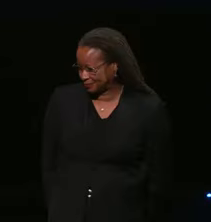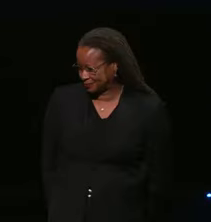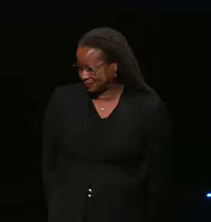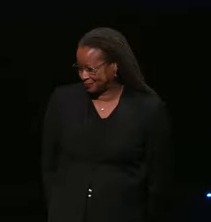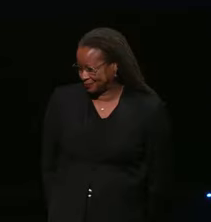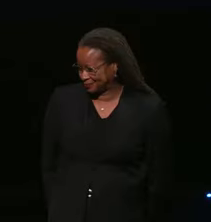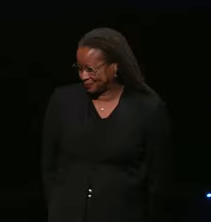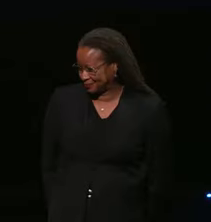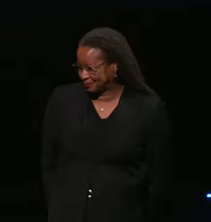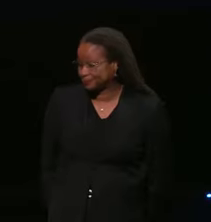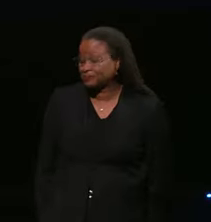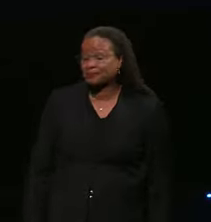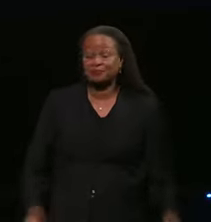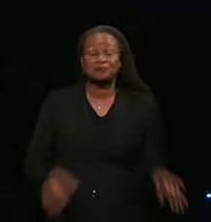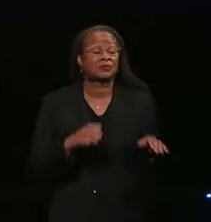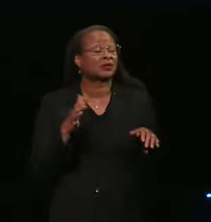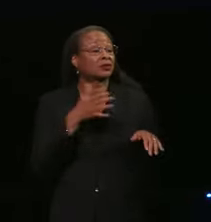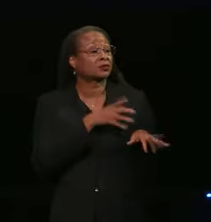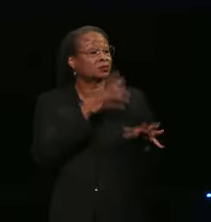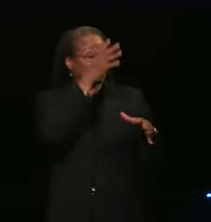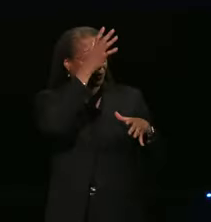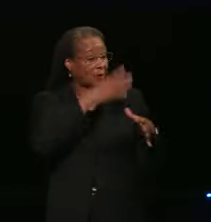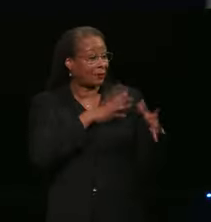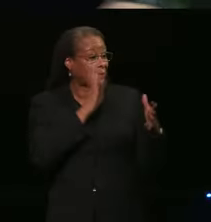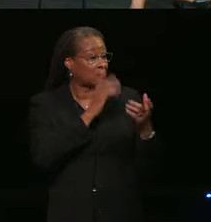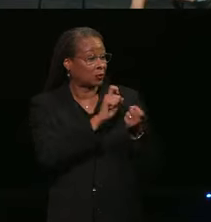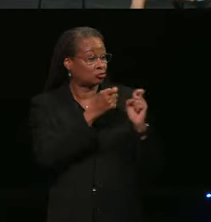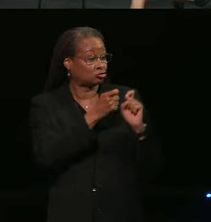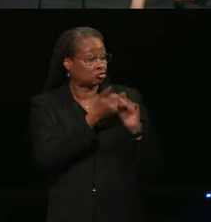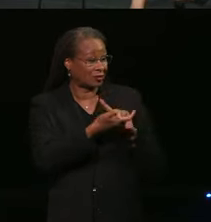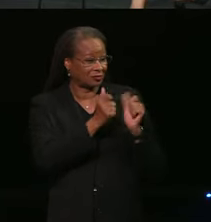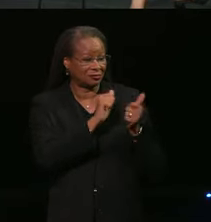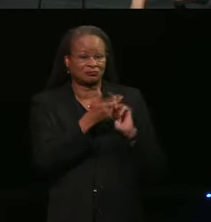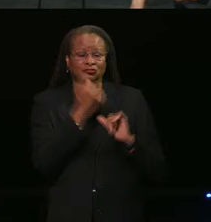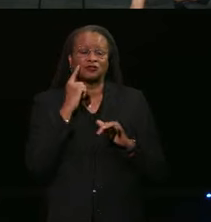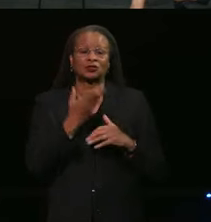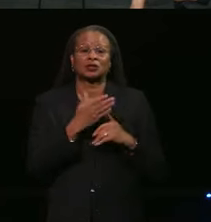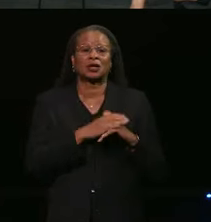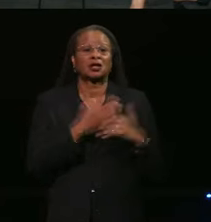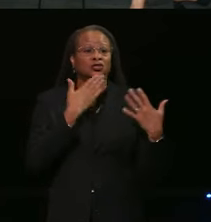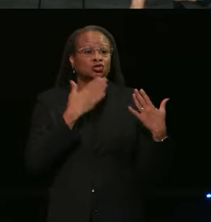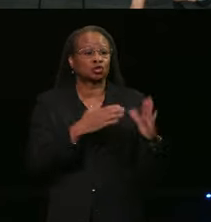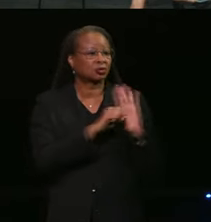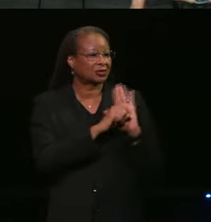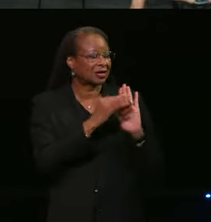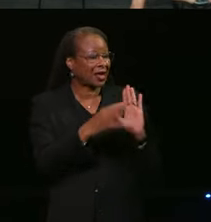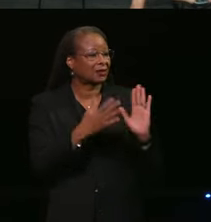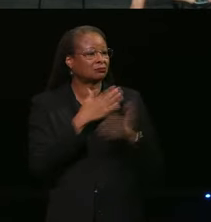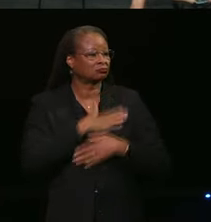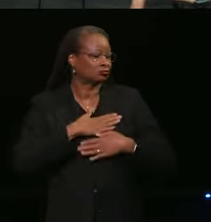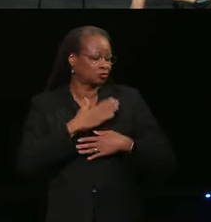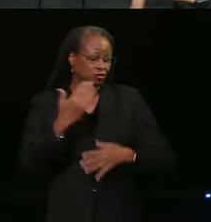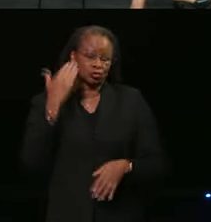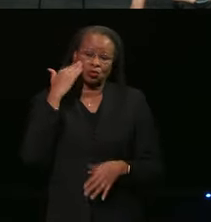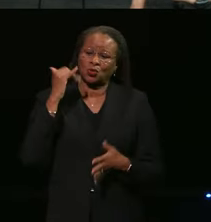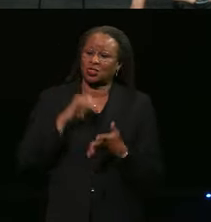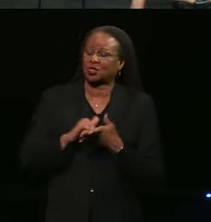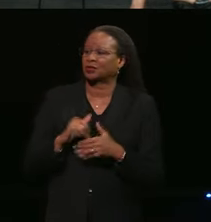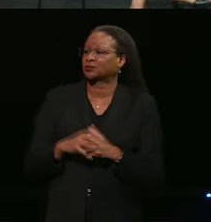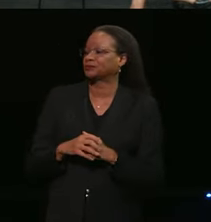uno. So it's a very good sign and a pleasure to know